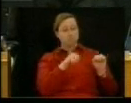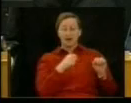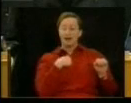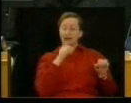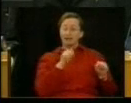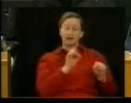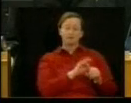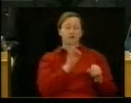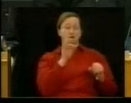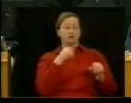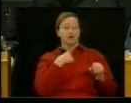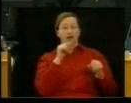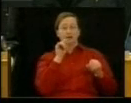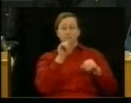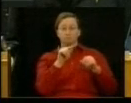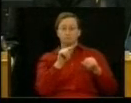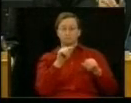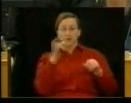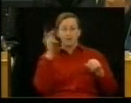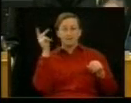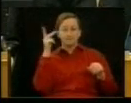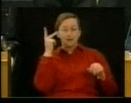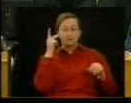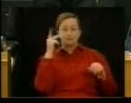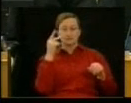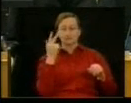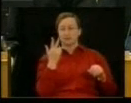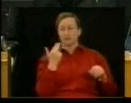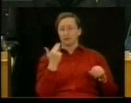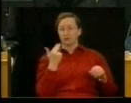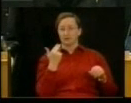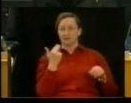got in politics over 30 years ago because I wanted to make an educated vote.